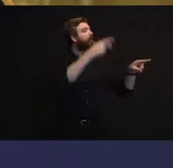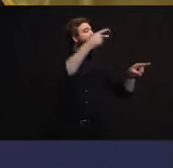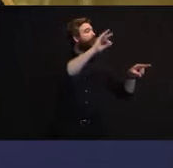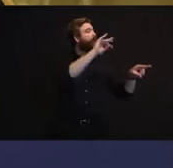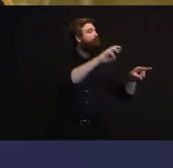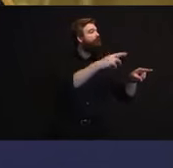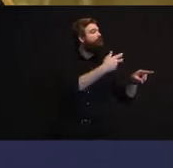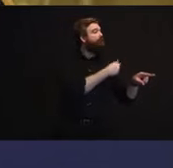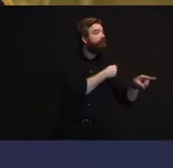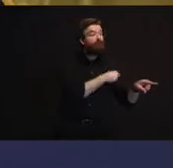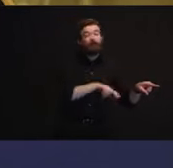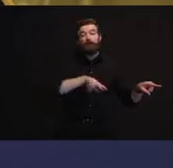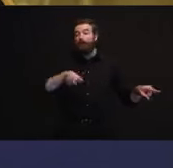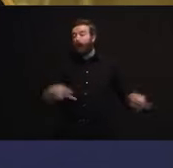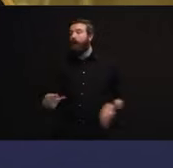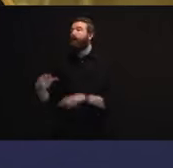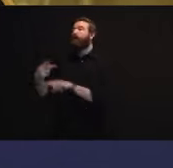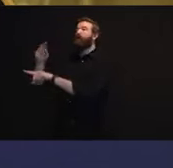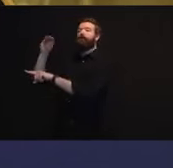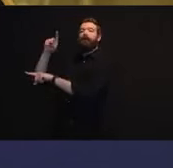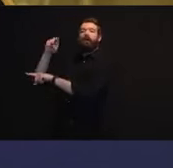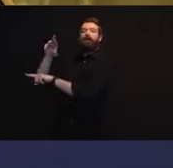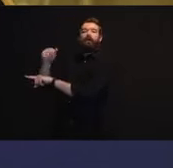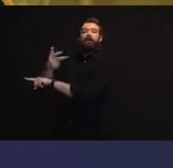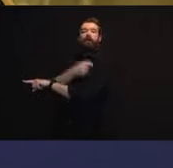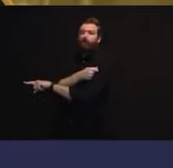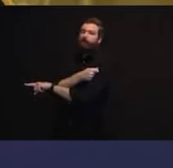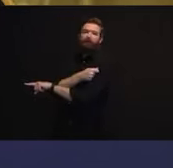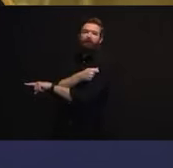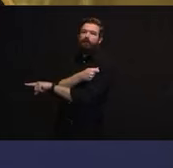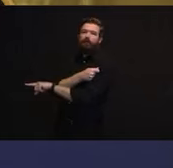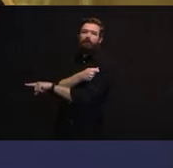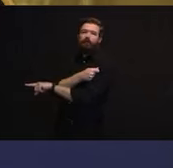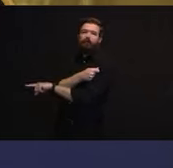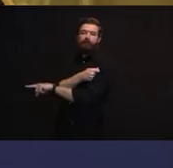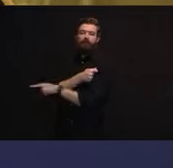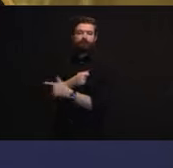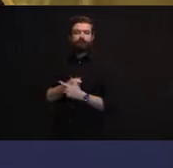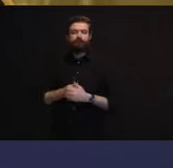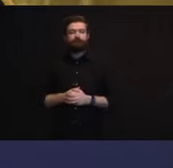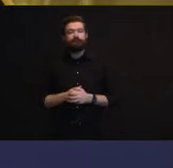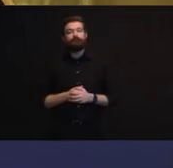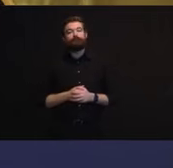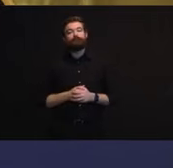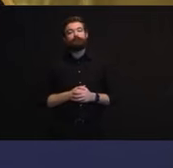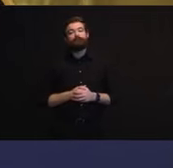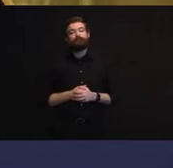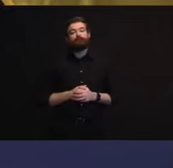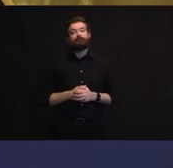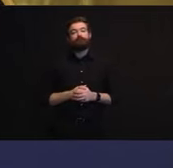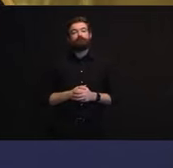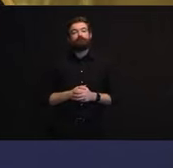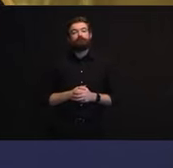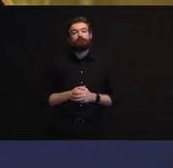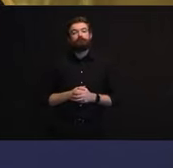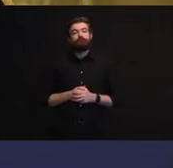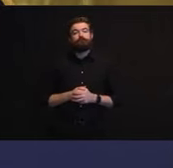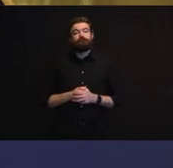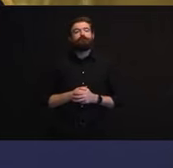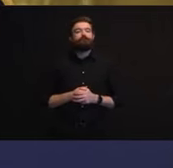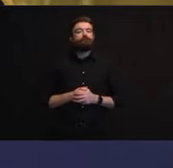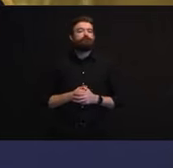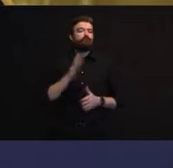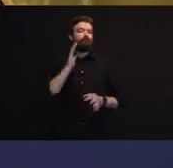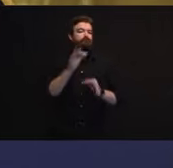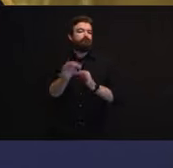but either way, I think we're going to talk modeling in detail on Wednesday at latest, and I think we're going to have a lot more to say on vaccines